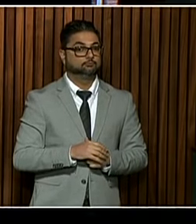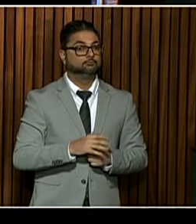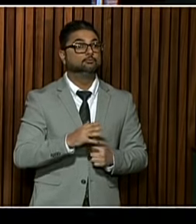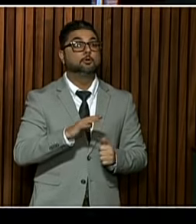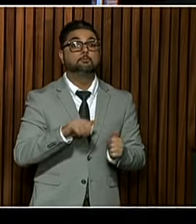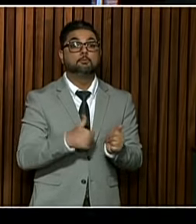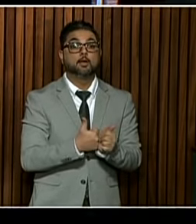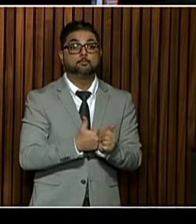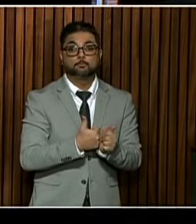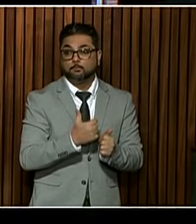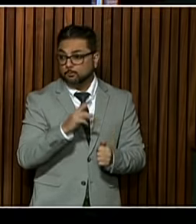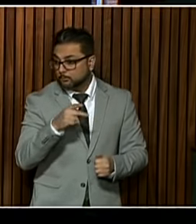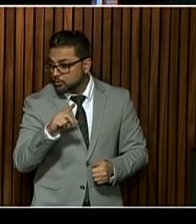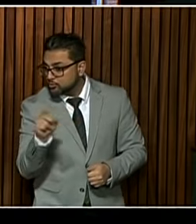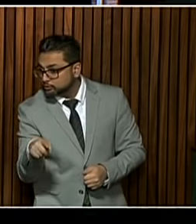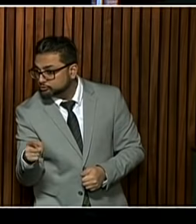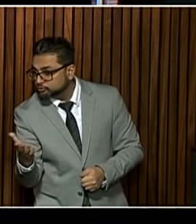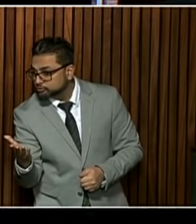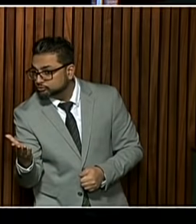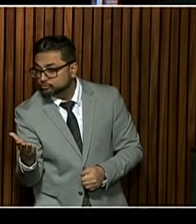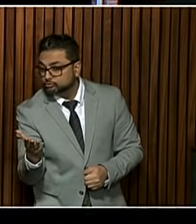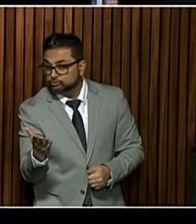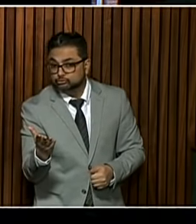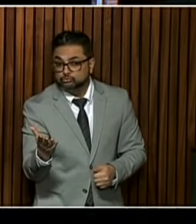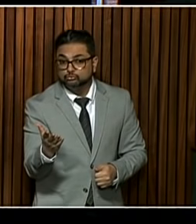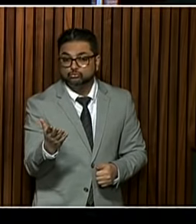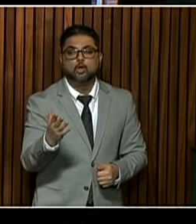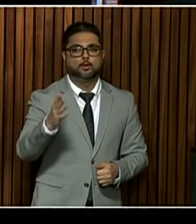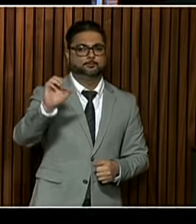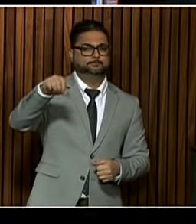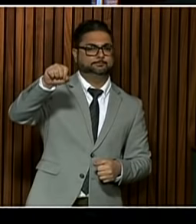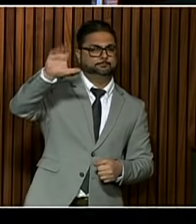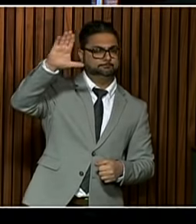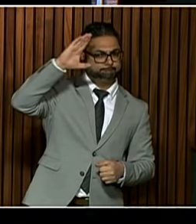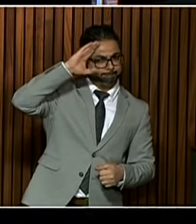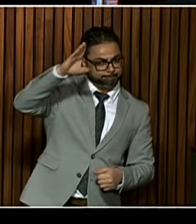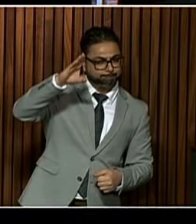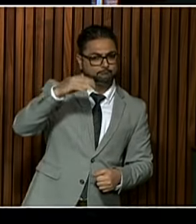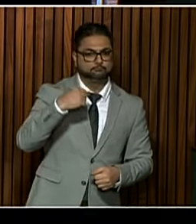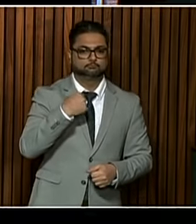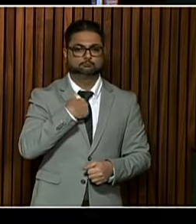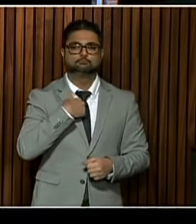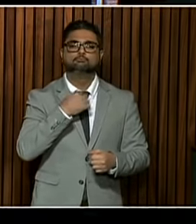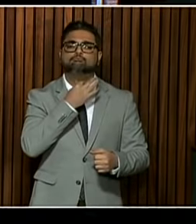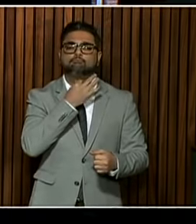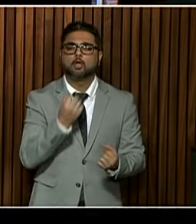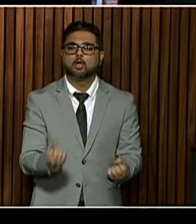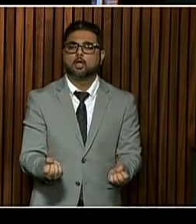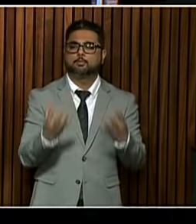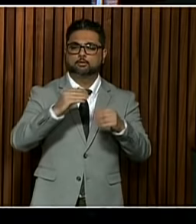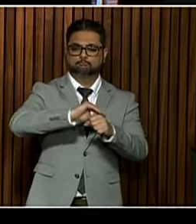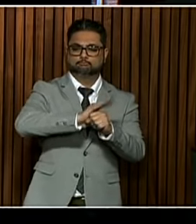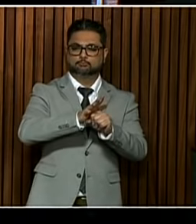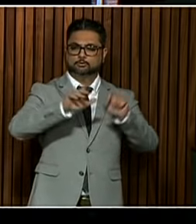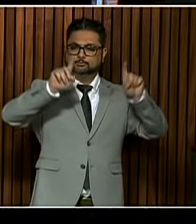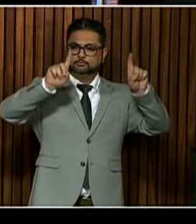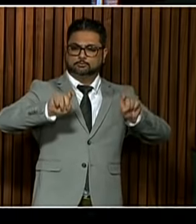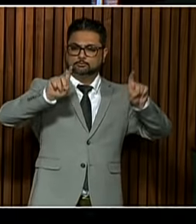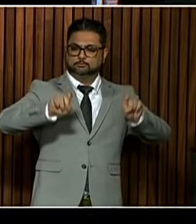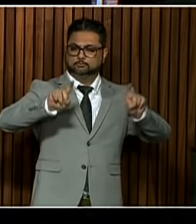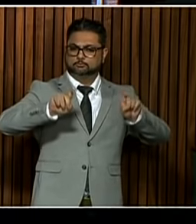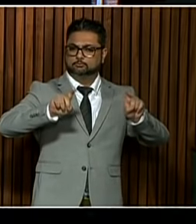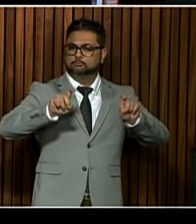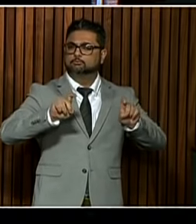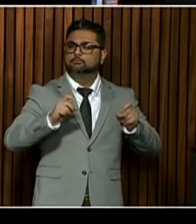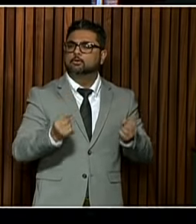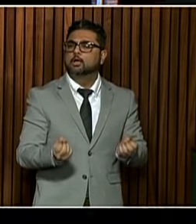Follow-up? Hi there. Sorry about that. How many COVID tests are we currently processing daily? You talked about working to clear the